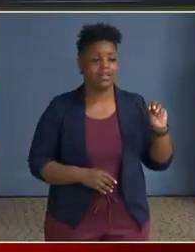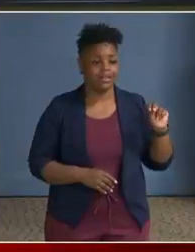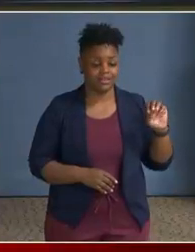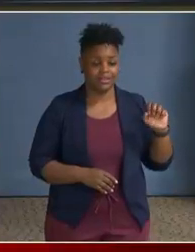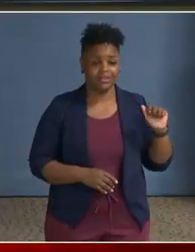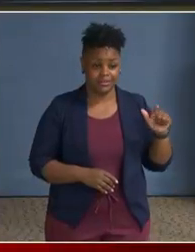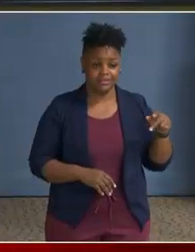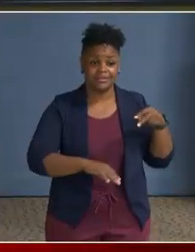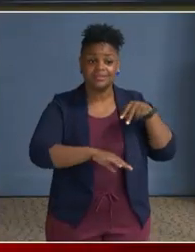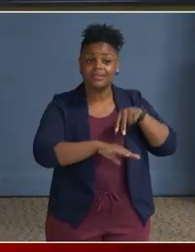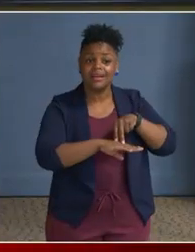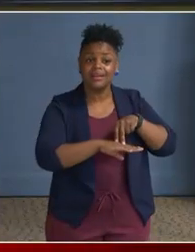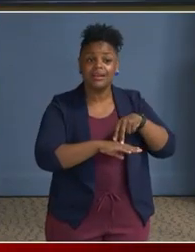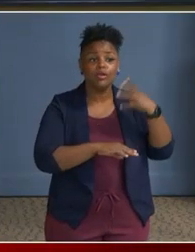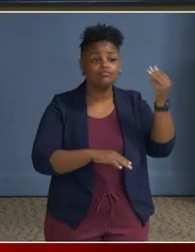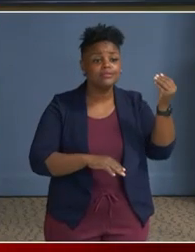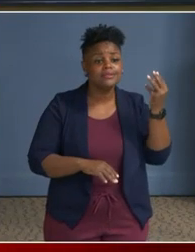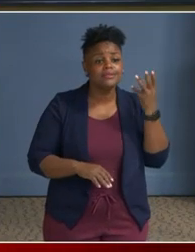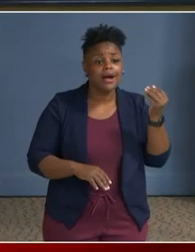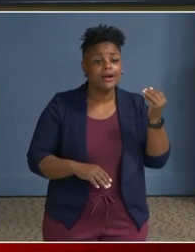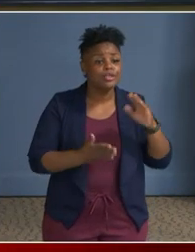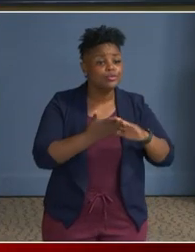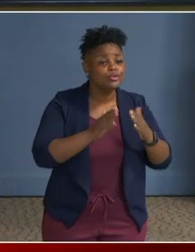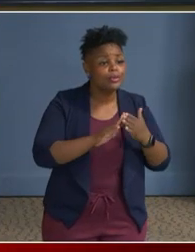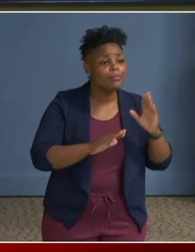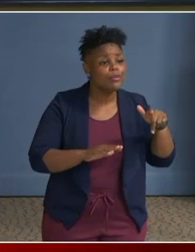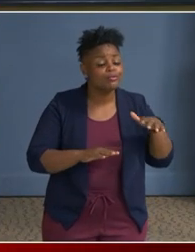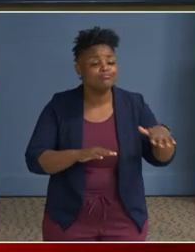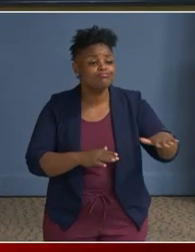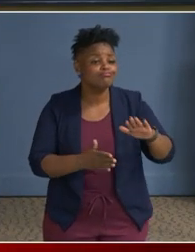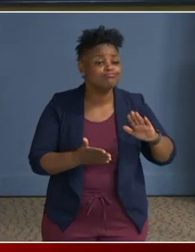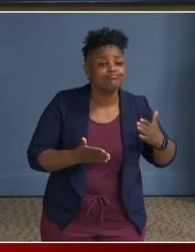standing outside after a community cookout.